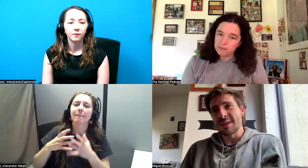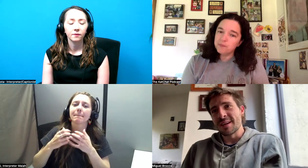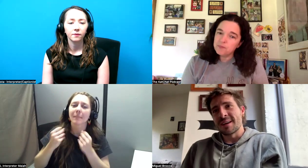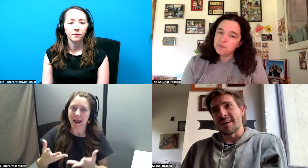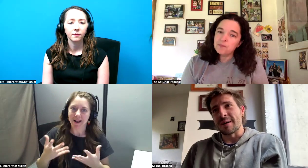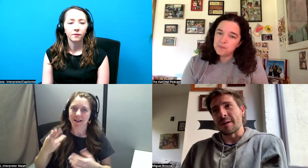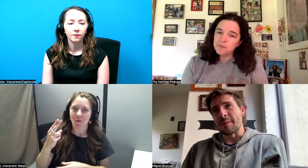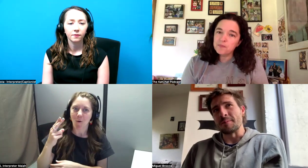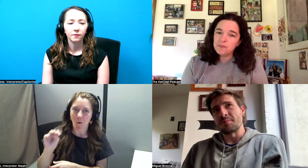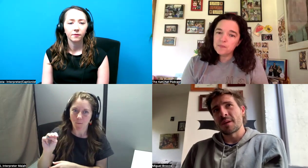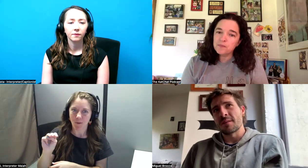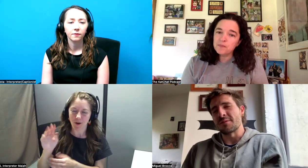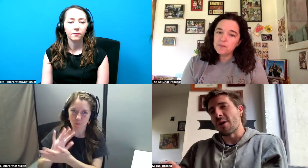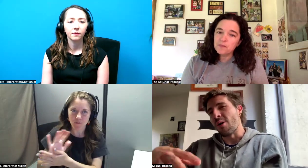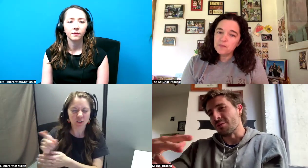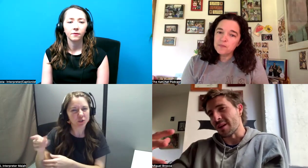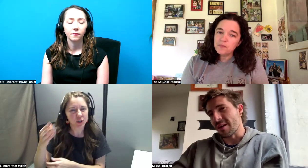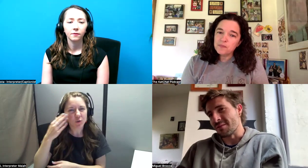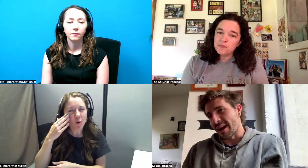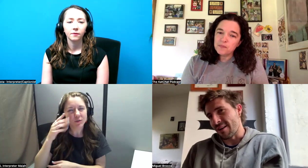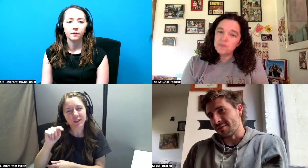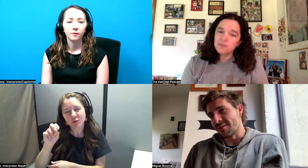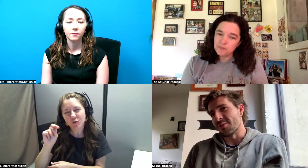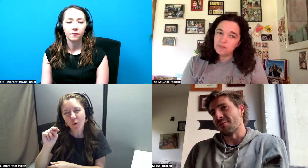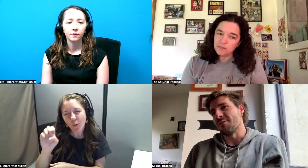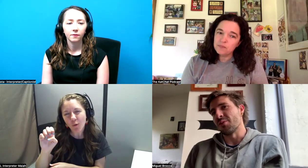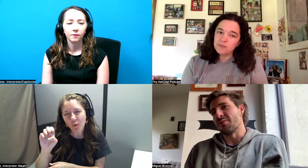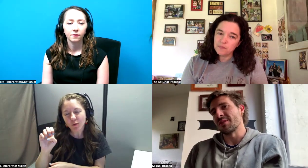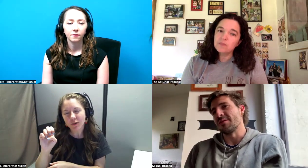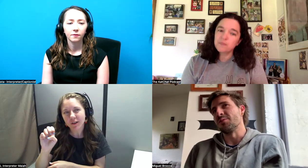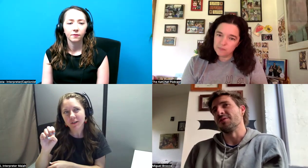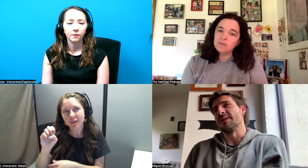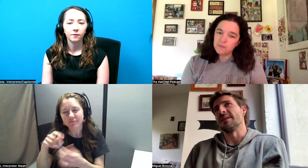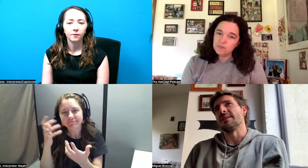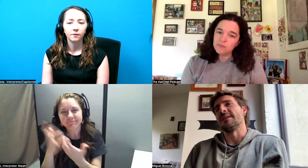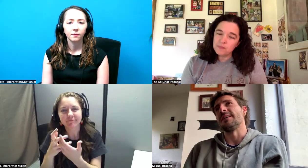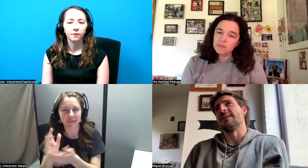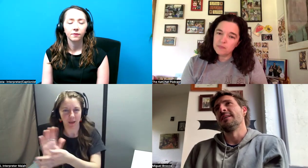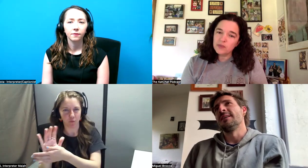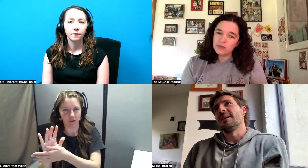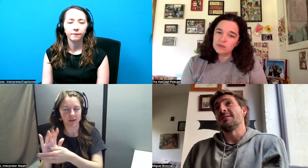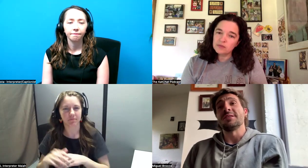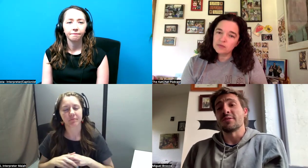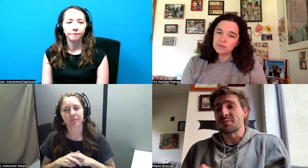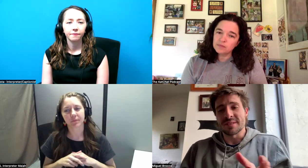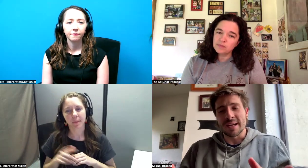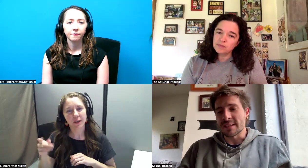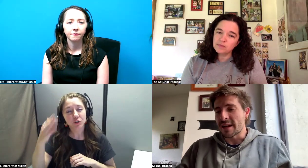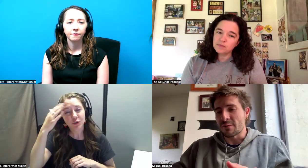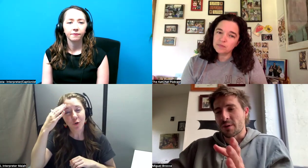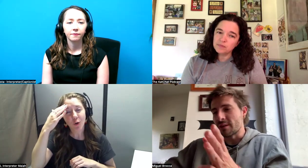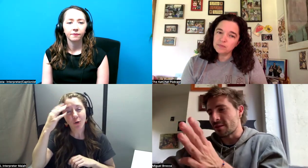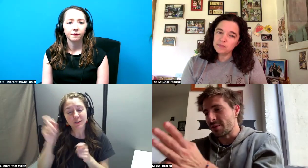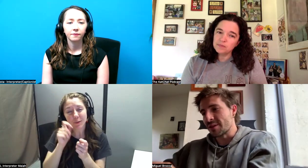knows um, the tone that you have to have for the particular movie, and she knows